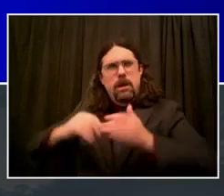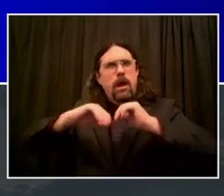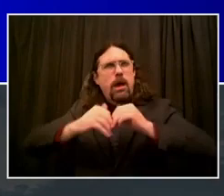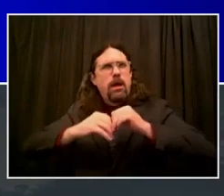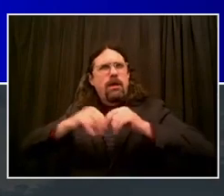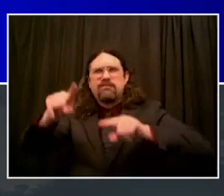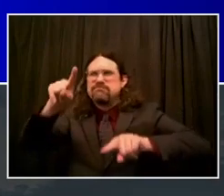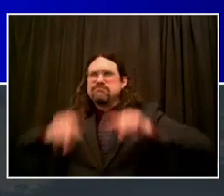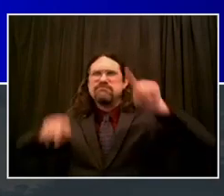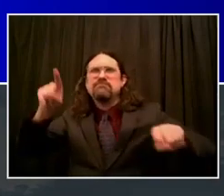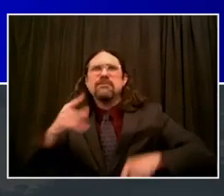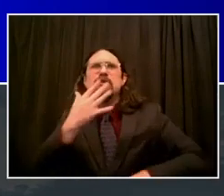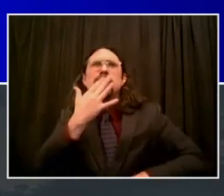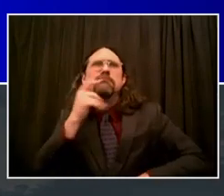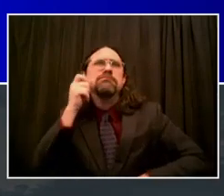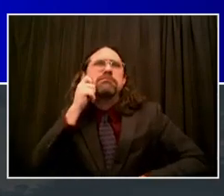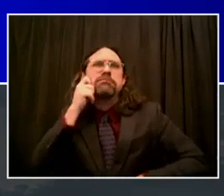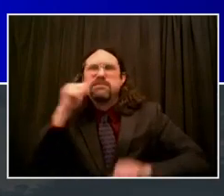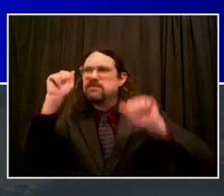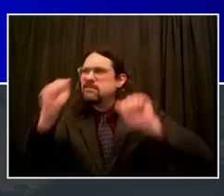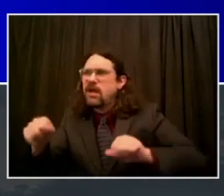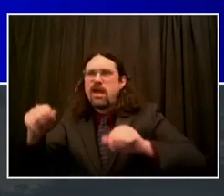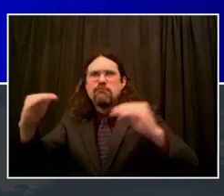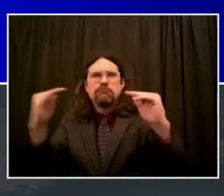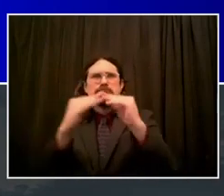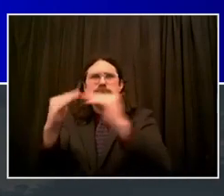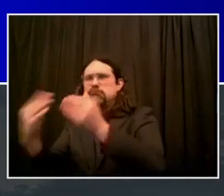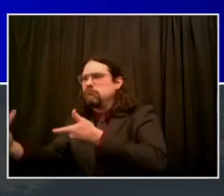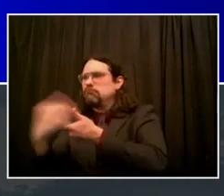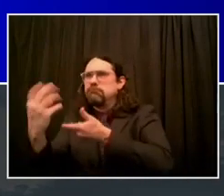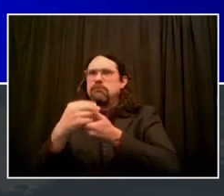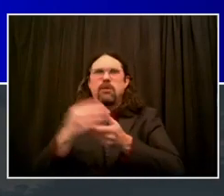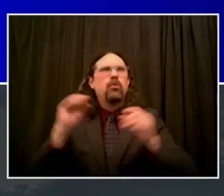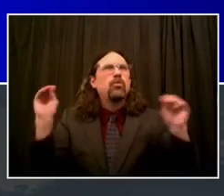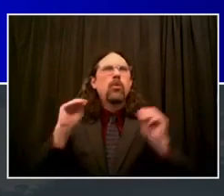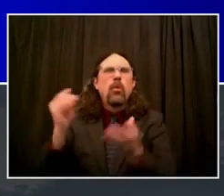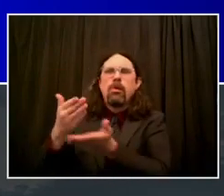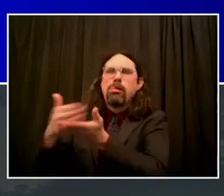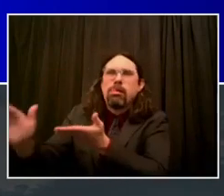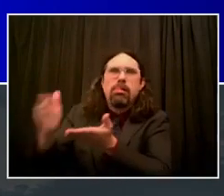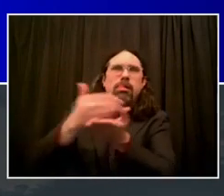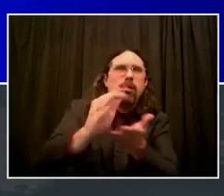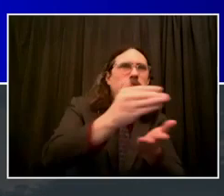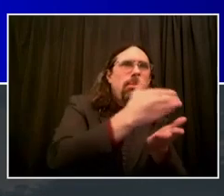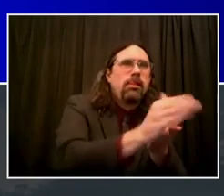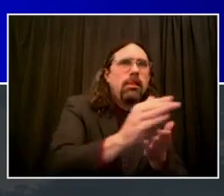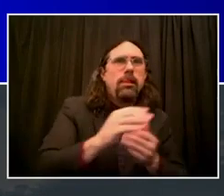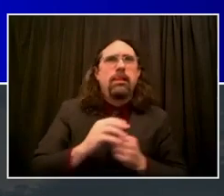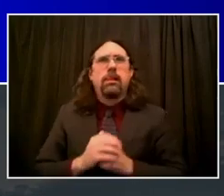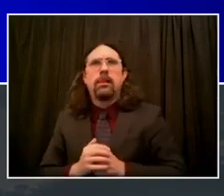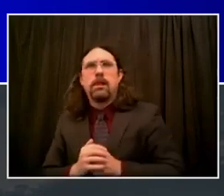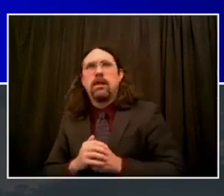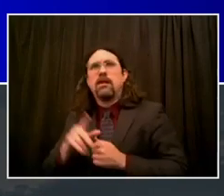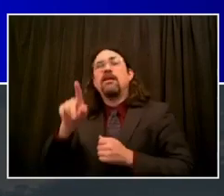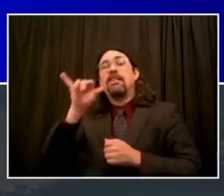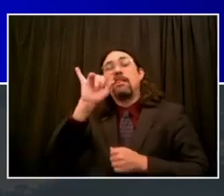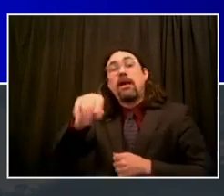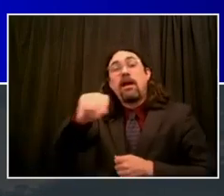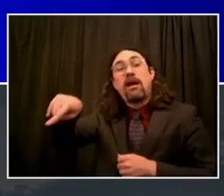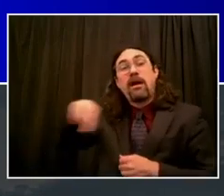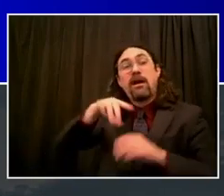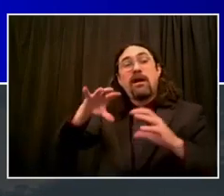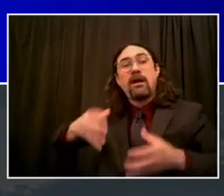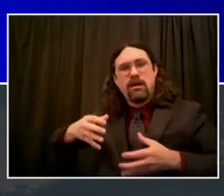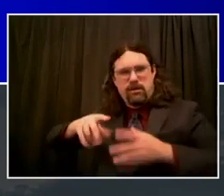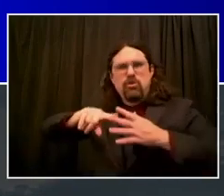in fighting the coronavirus. So we have now 20 or so community partner organizations we'll be working with in this